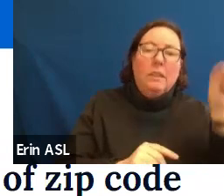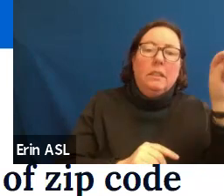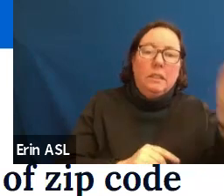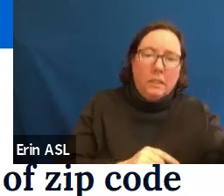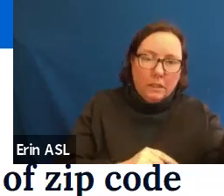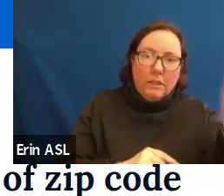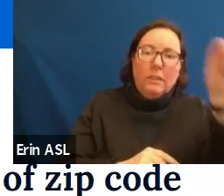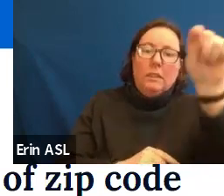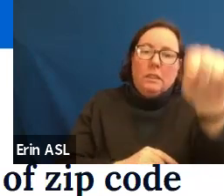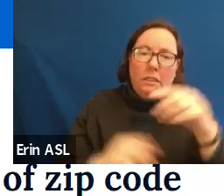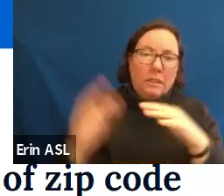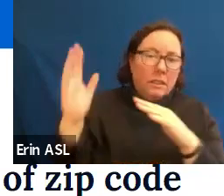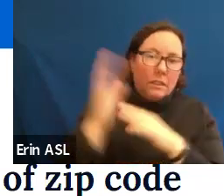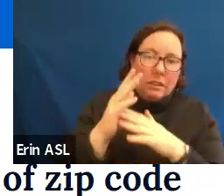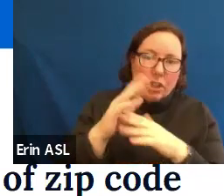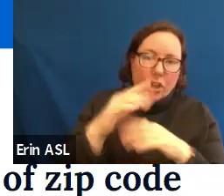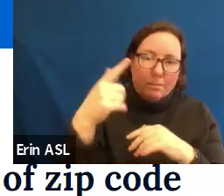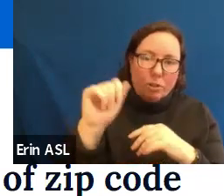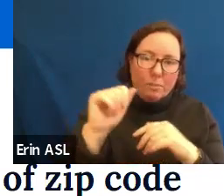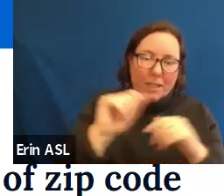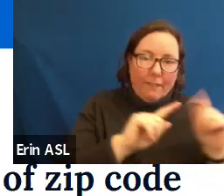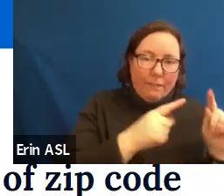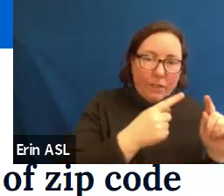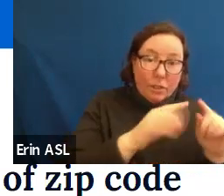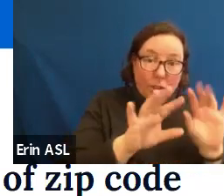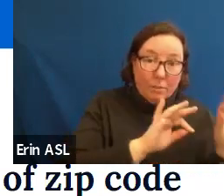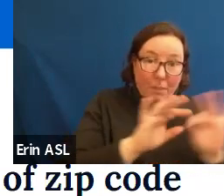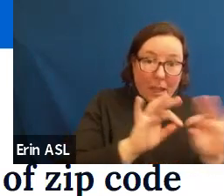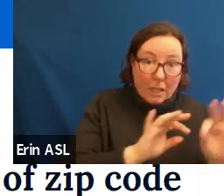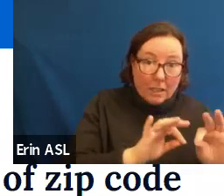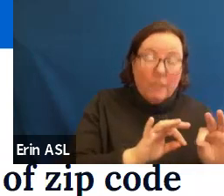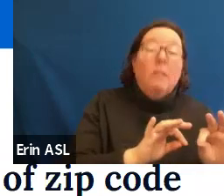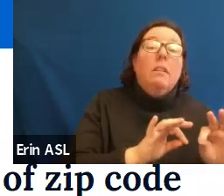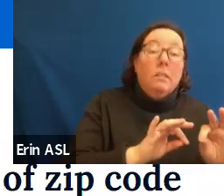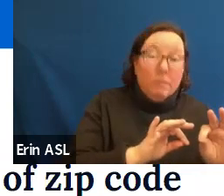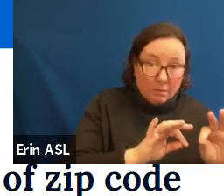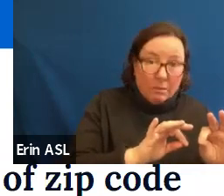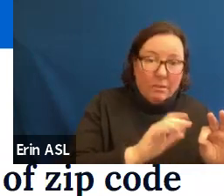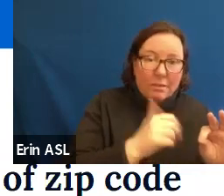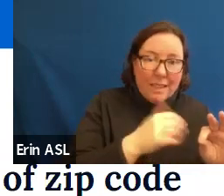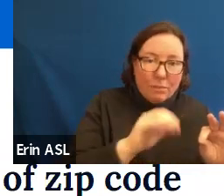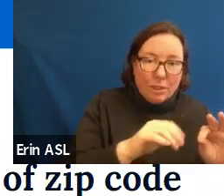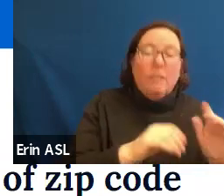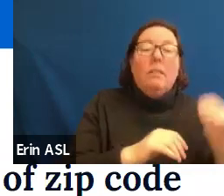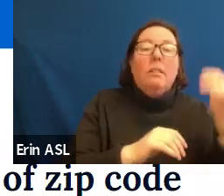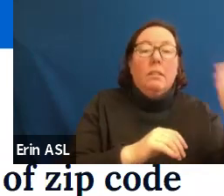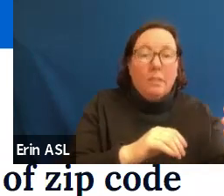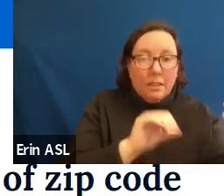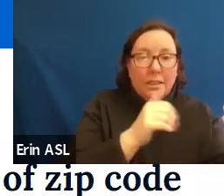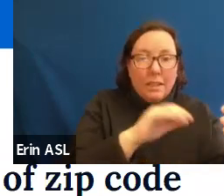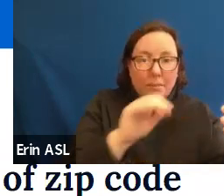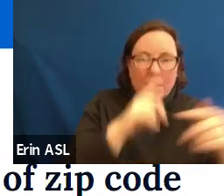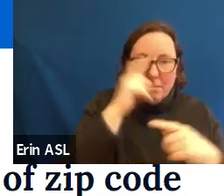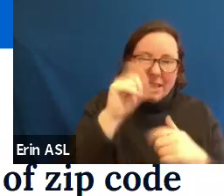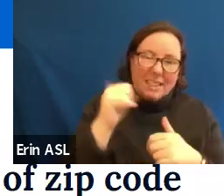it's the student with the highest GPA that select the students with the highest GPA that are selecting first. Yes. Okay,